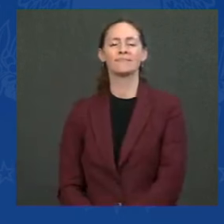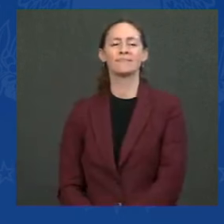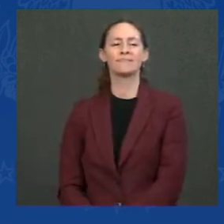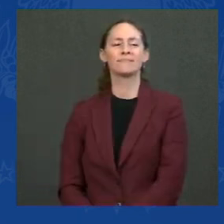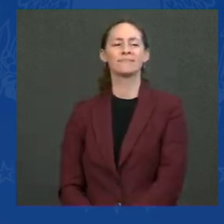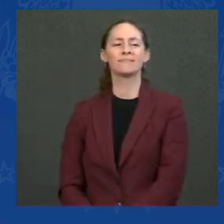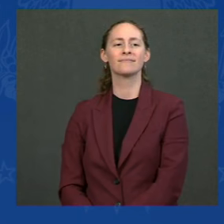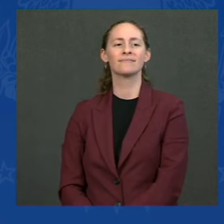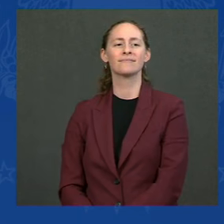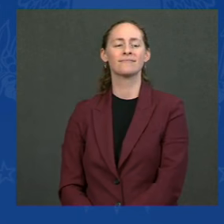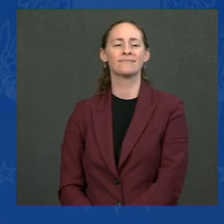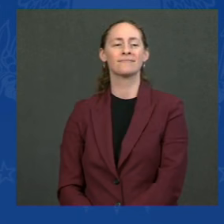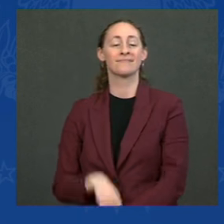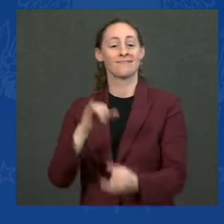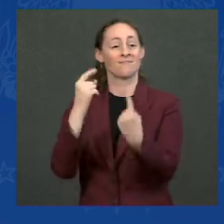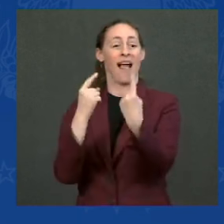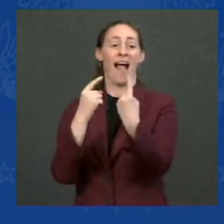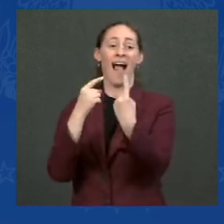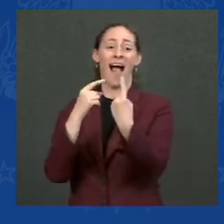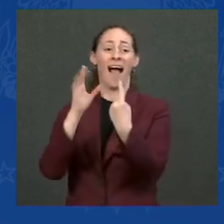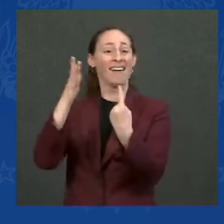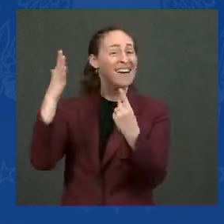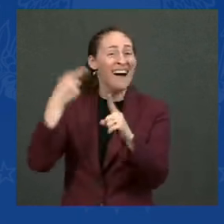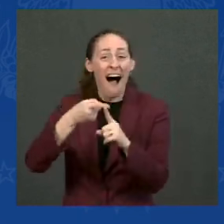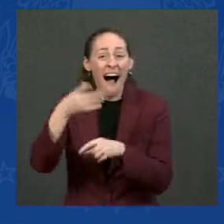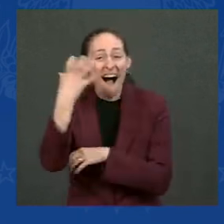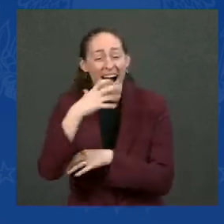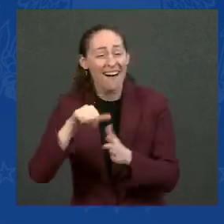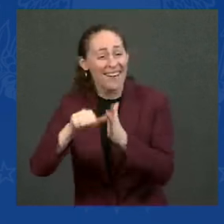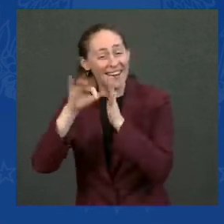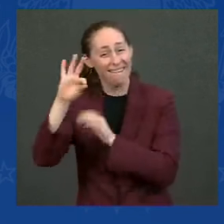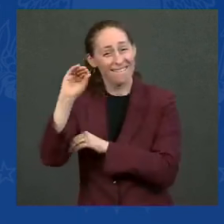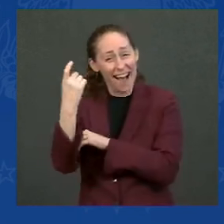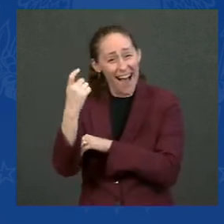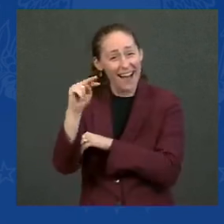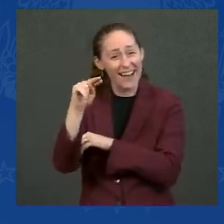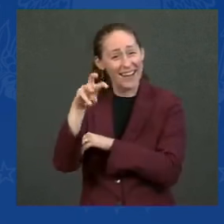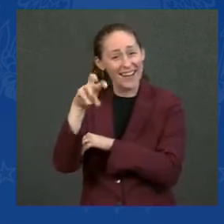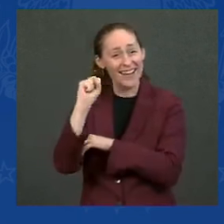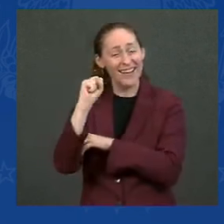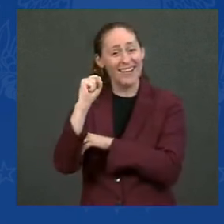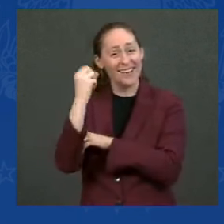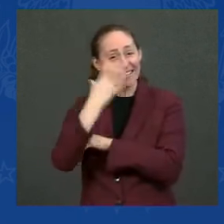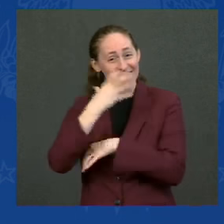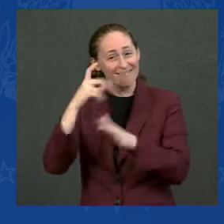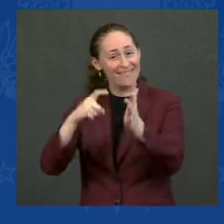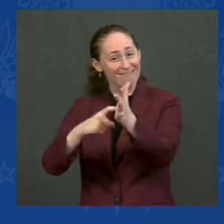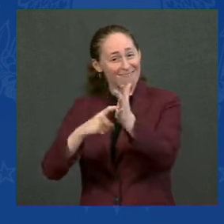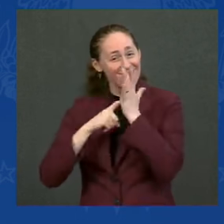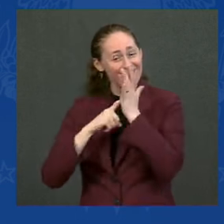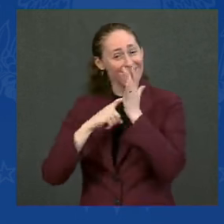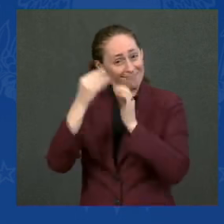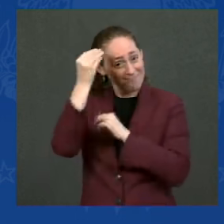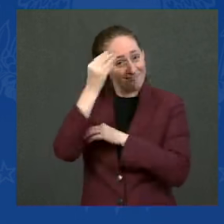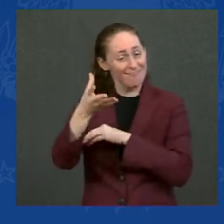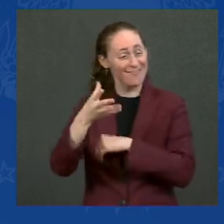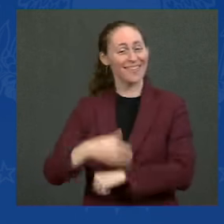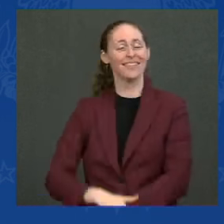of. Fox News. Fox News requires vaccinations for all